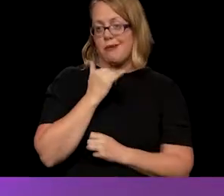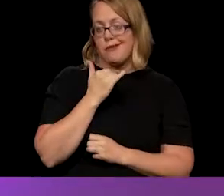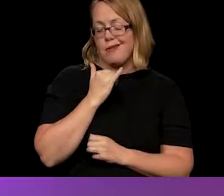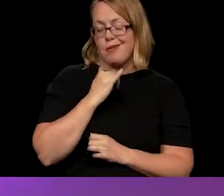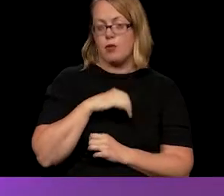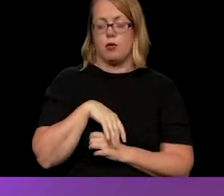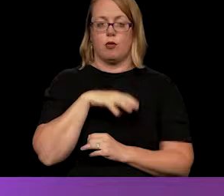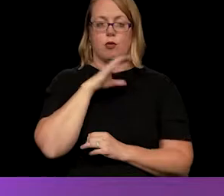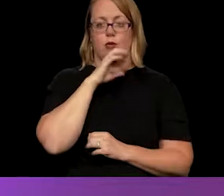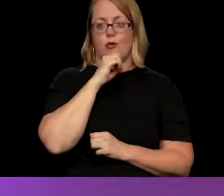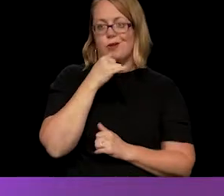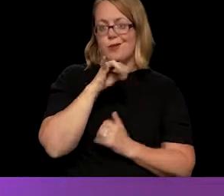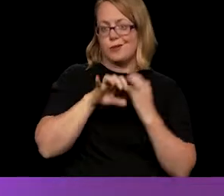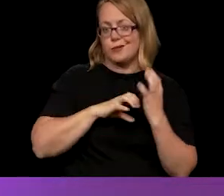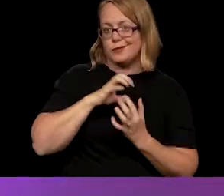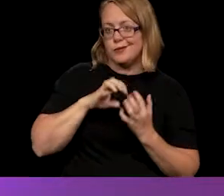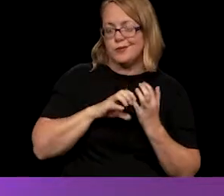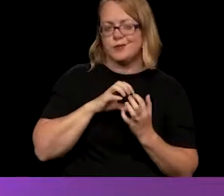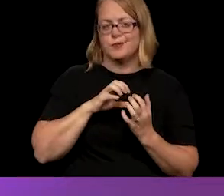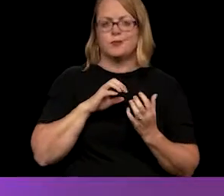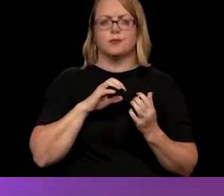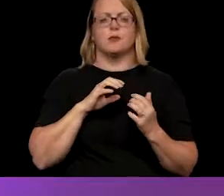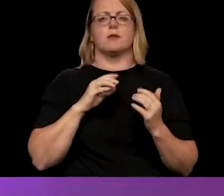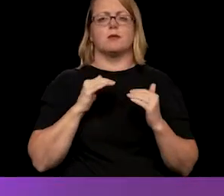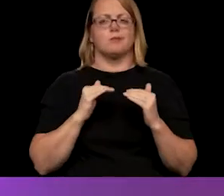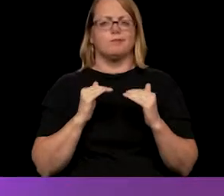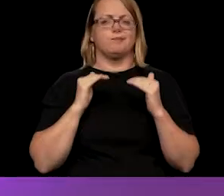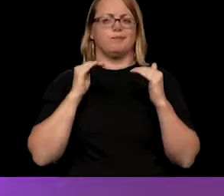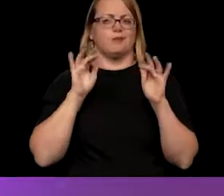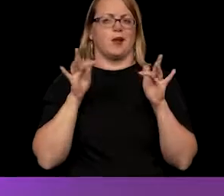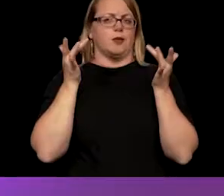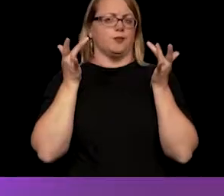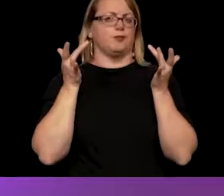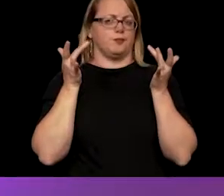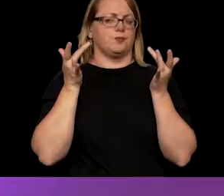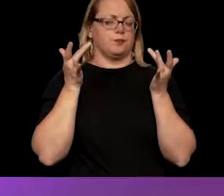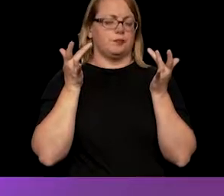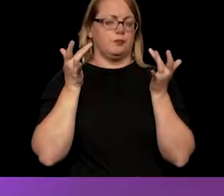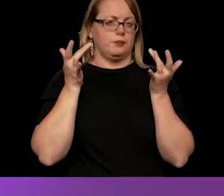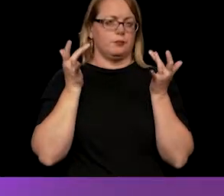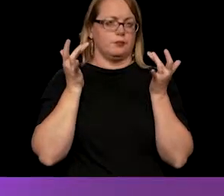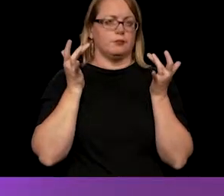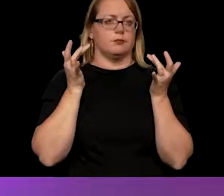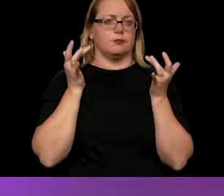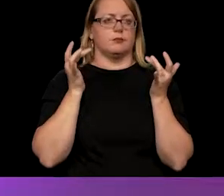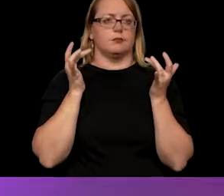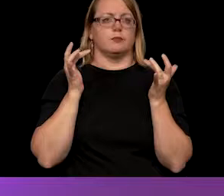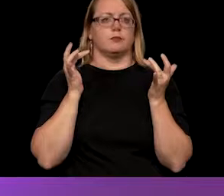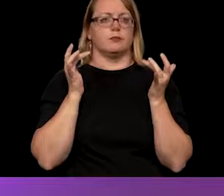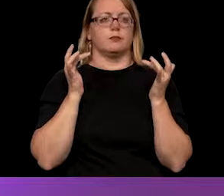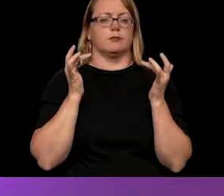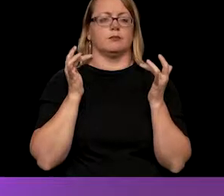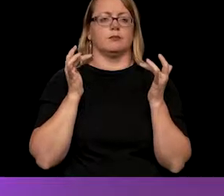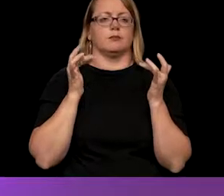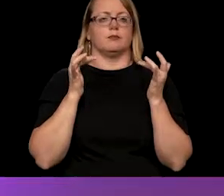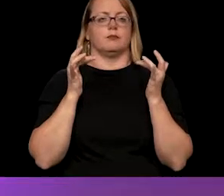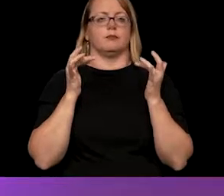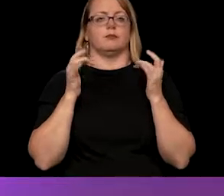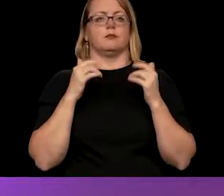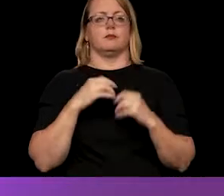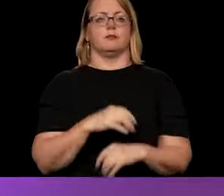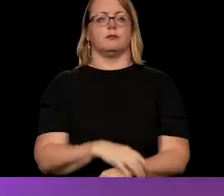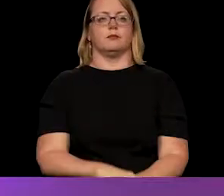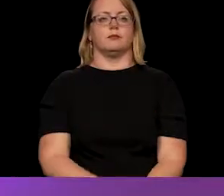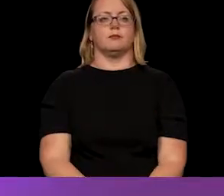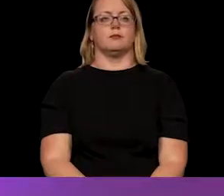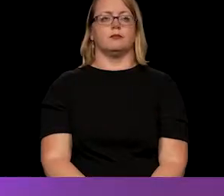drop of white. You don't want that peach color. You